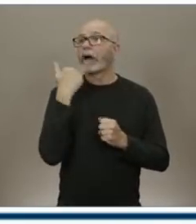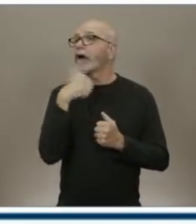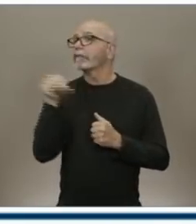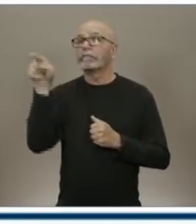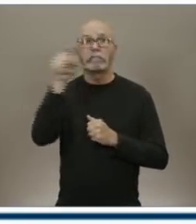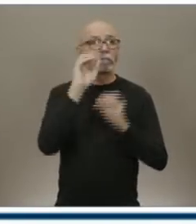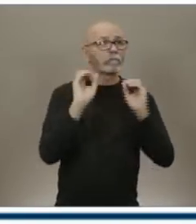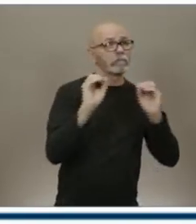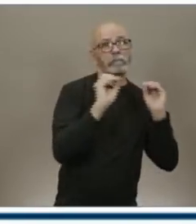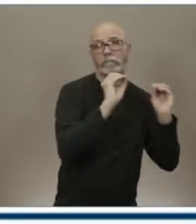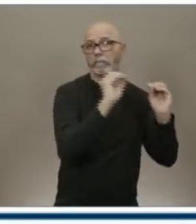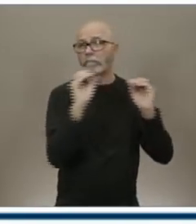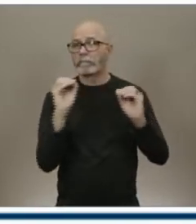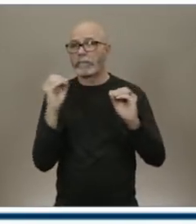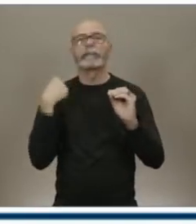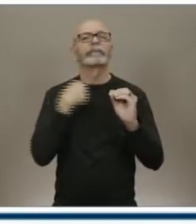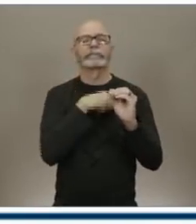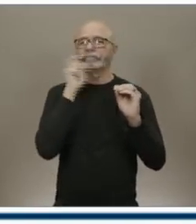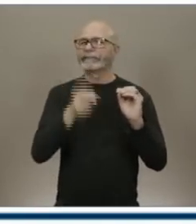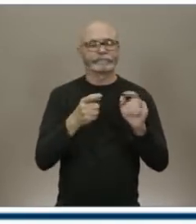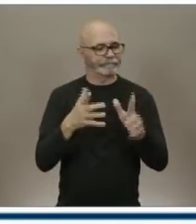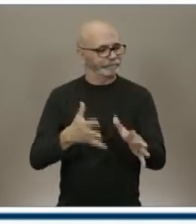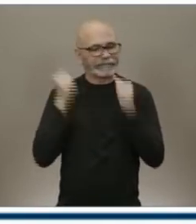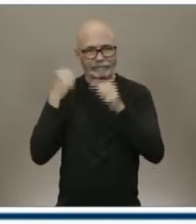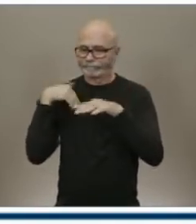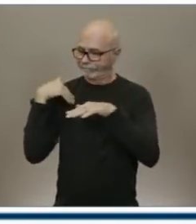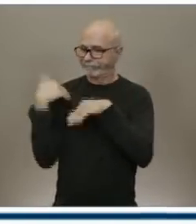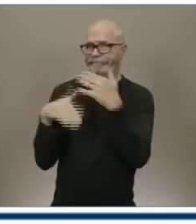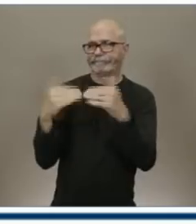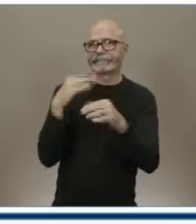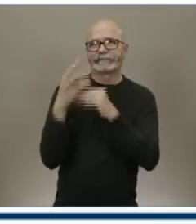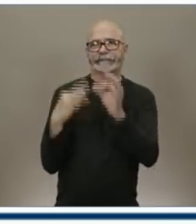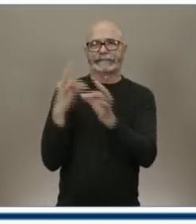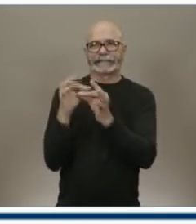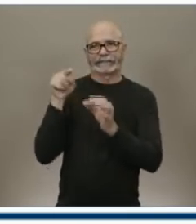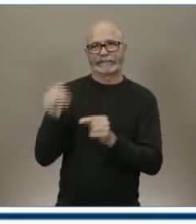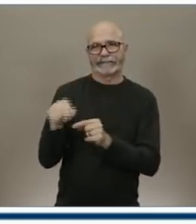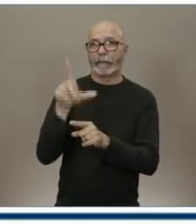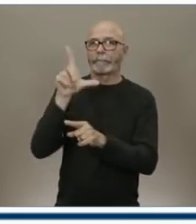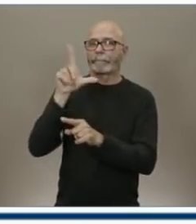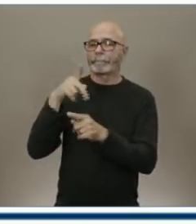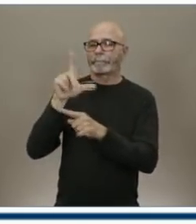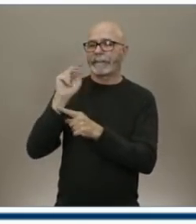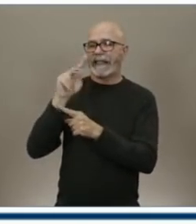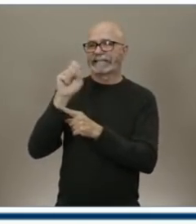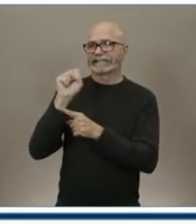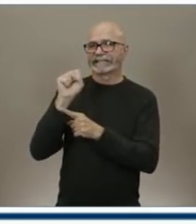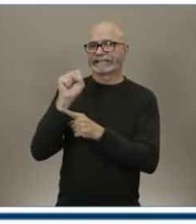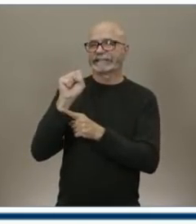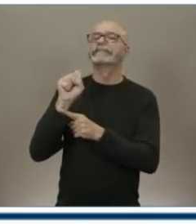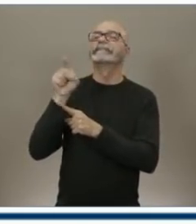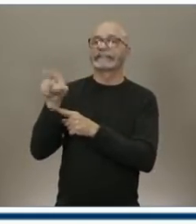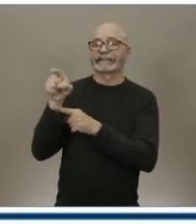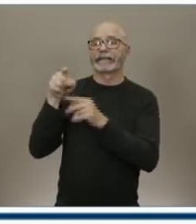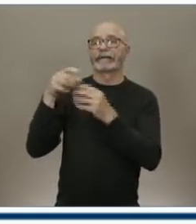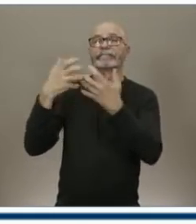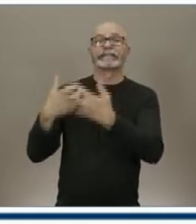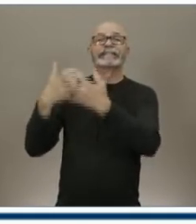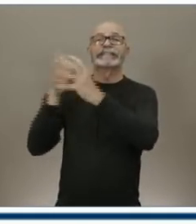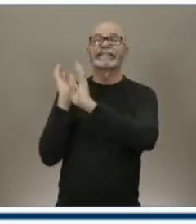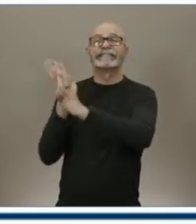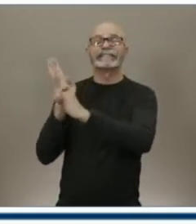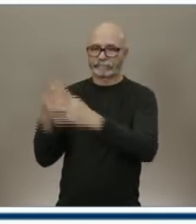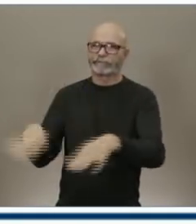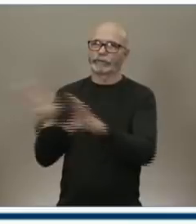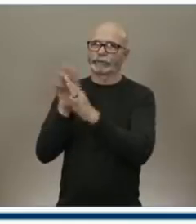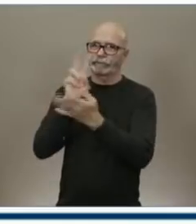announcing today this plant will be shut down for 2 weeks, and starting immediately, we will enhance our testing throughout the valley.